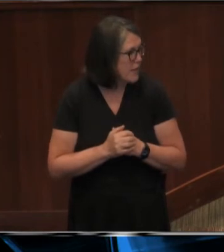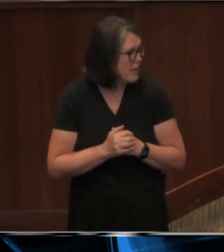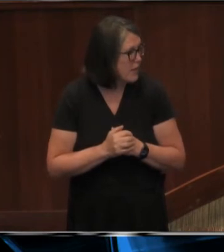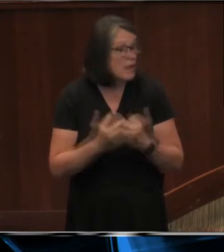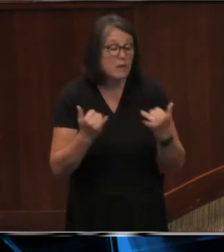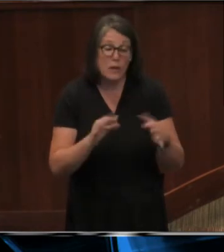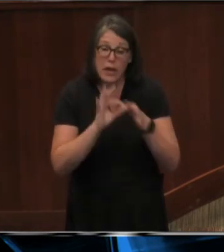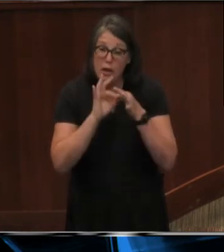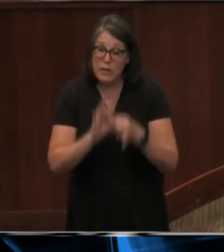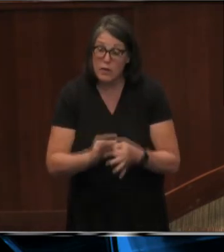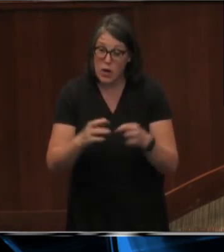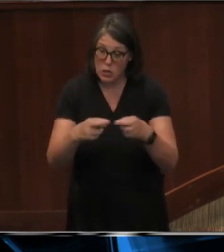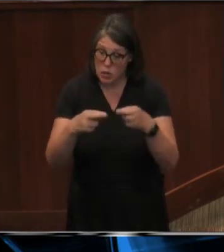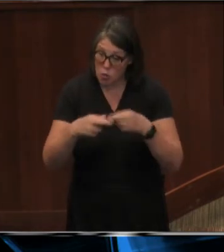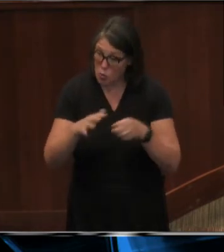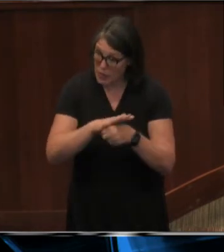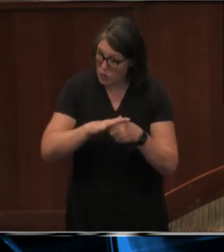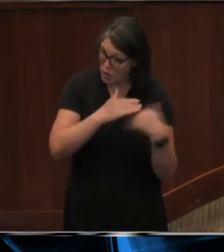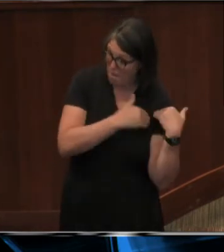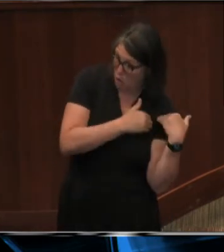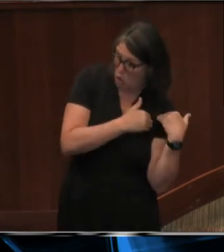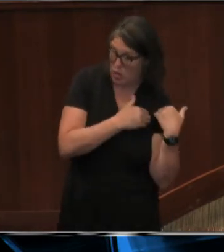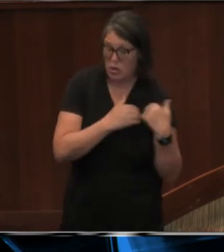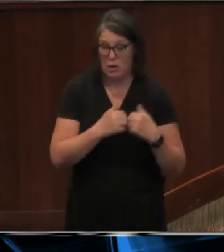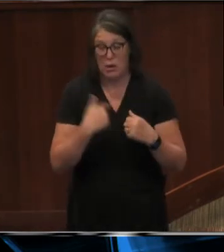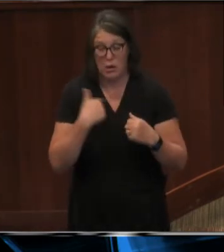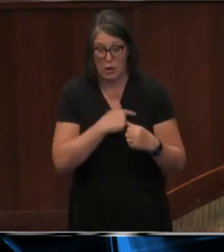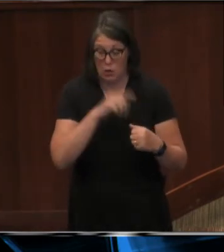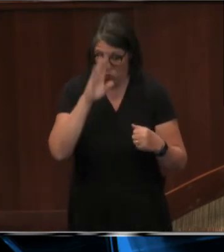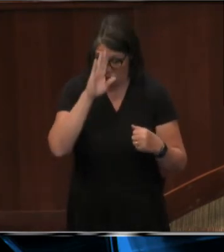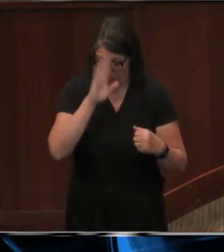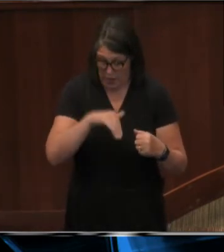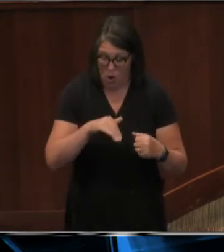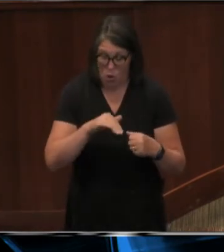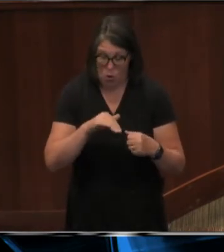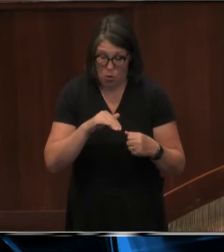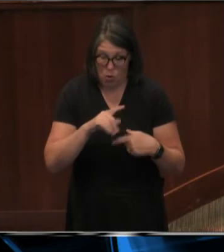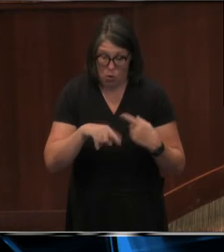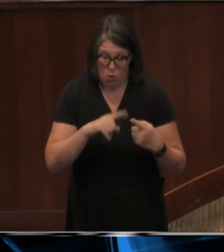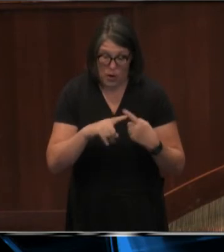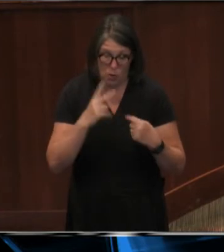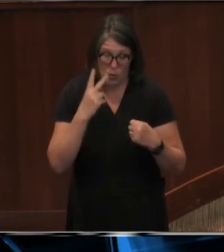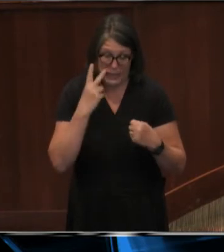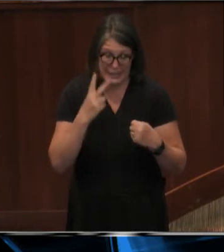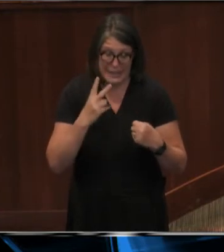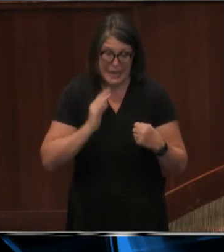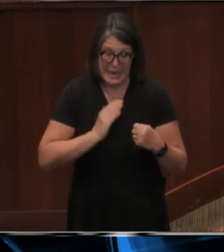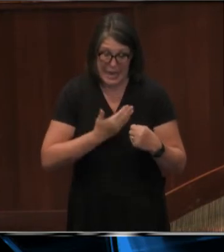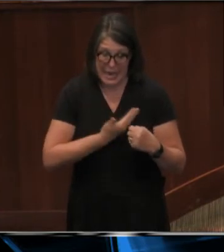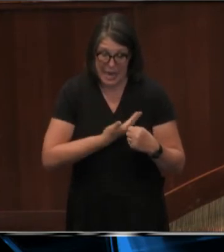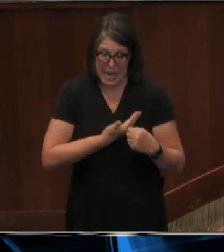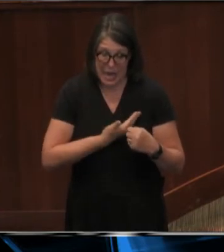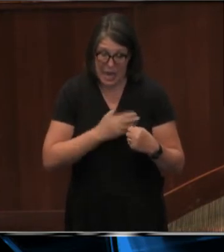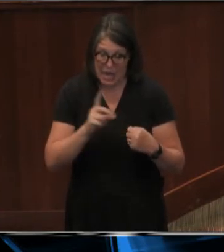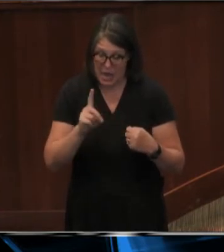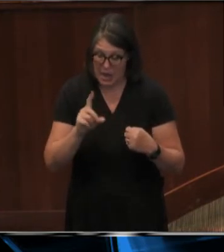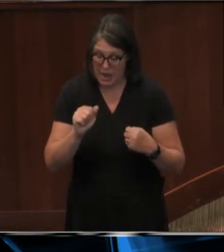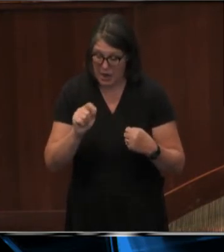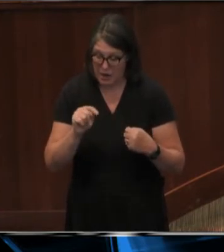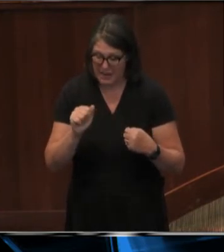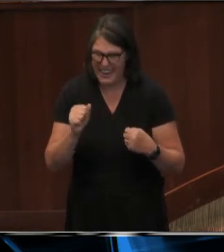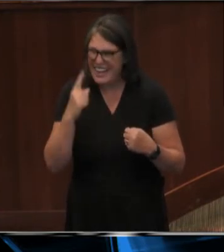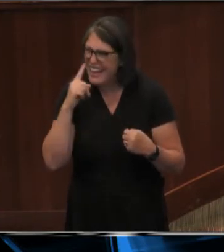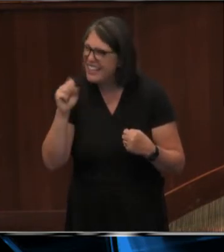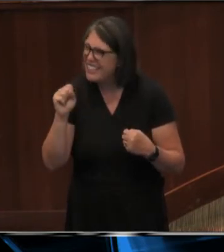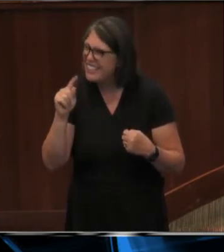so as far as the regional burden, we know when we look at our Cedars data, and I think Stephen may